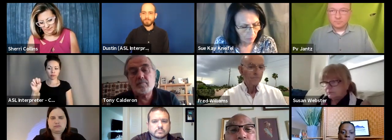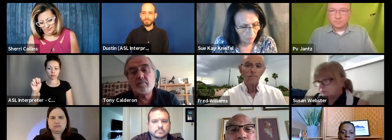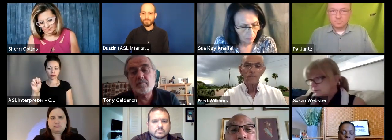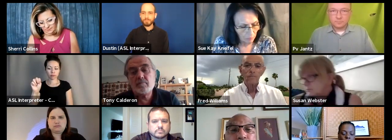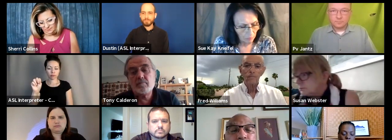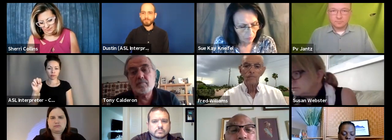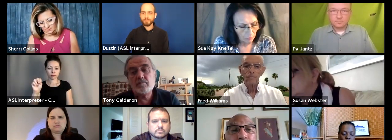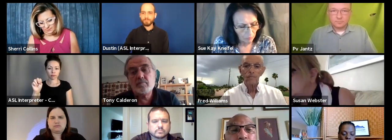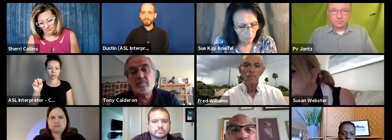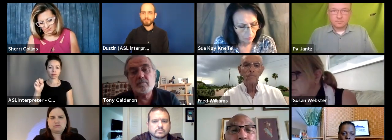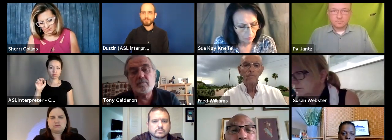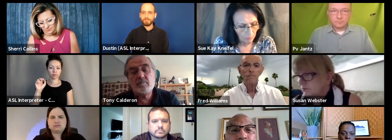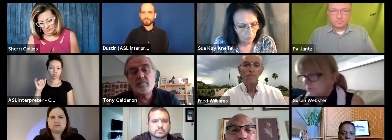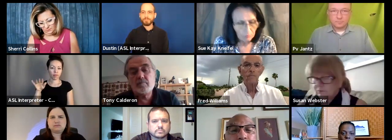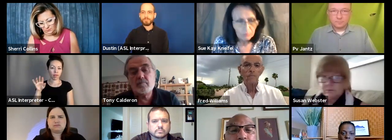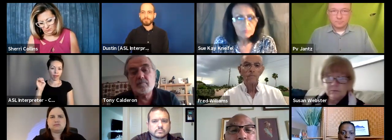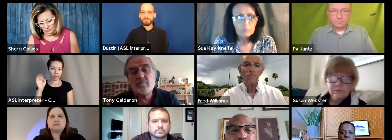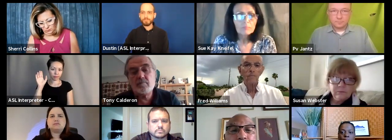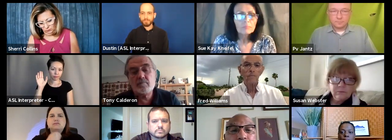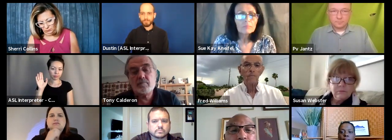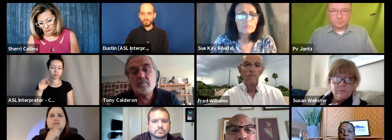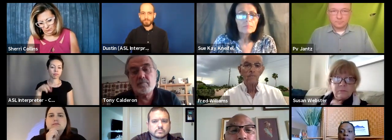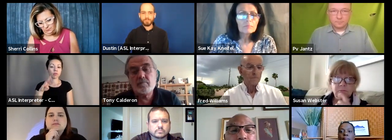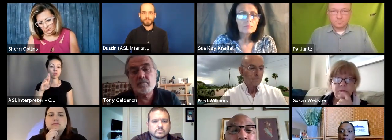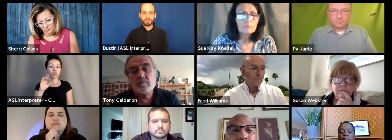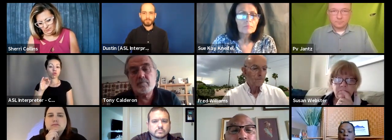Aye. Commissioner Brimhall.